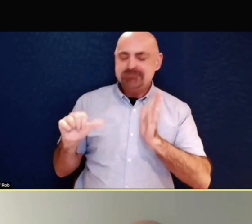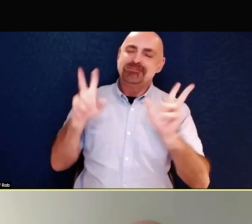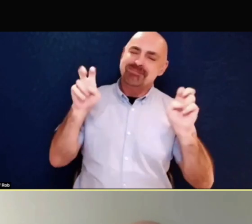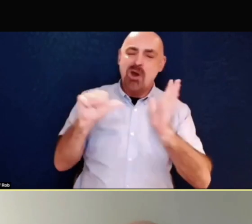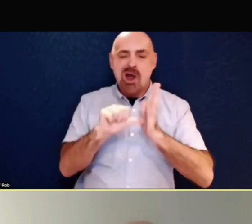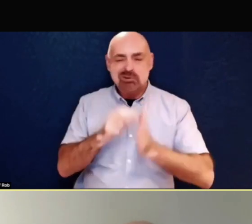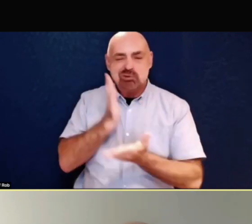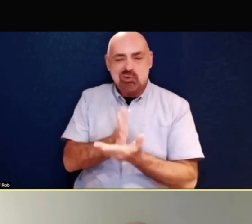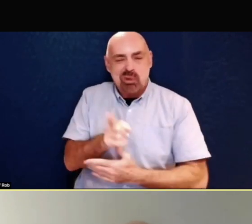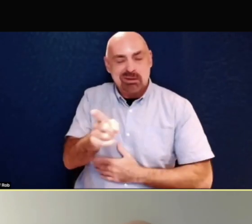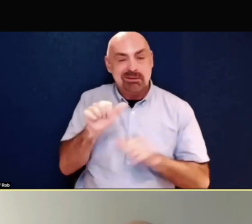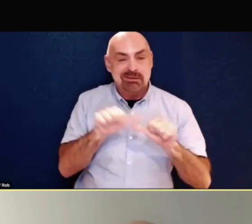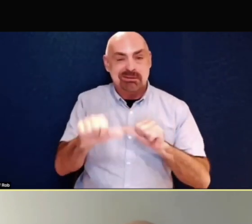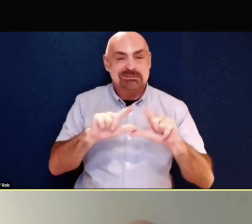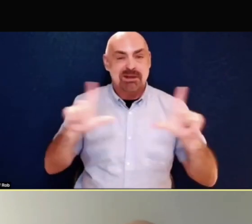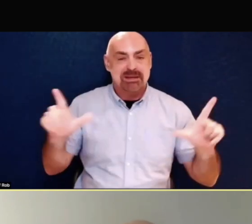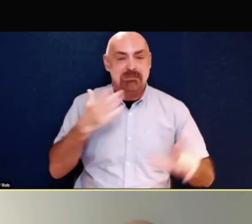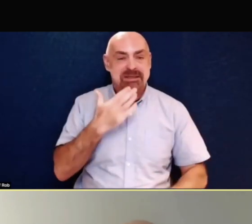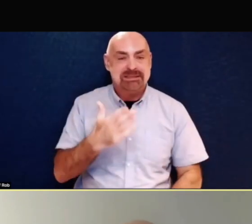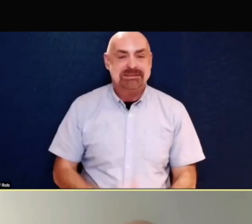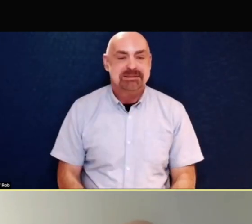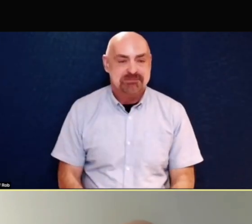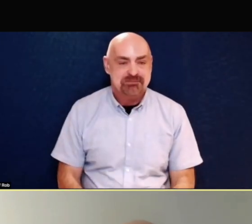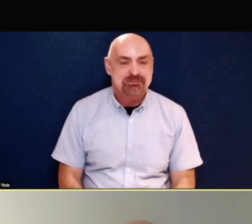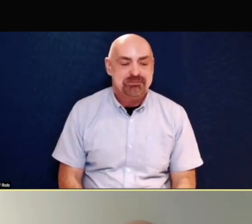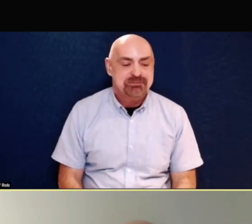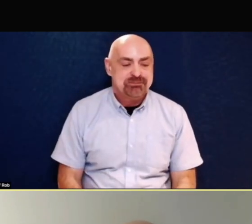difficult. Next slide, please.